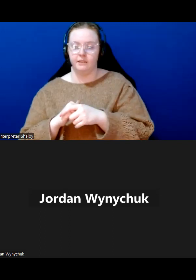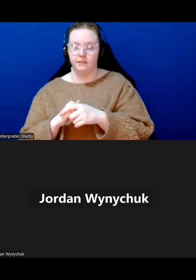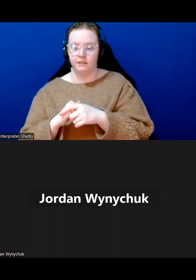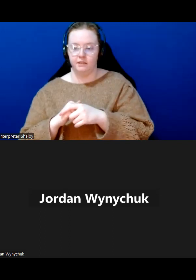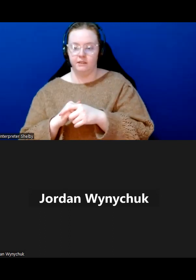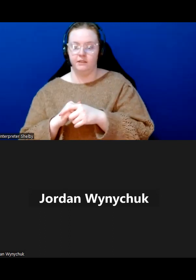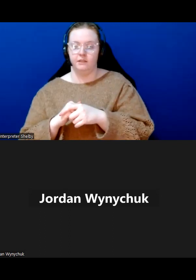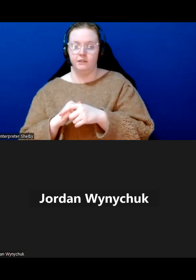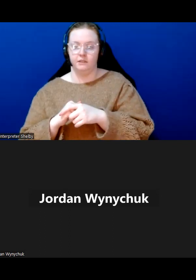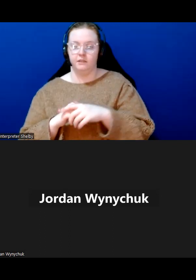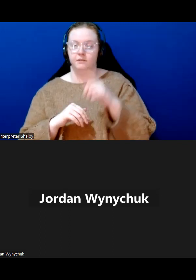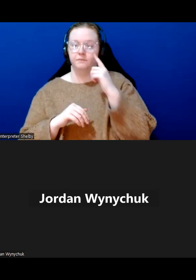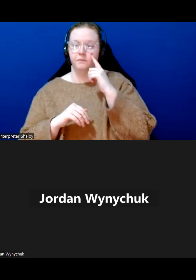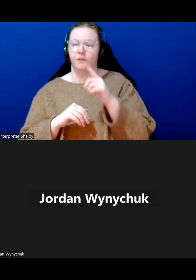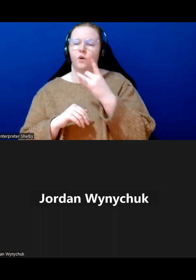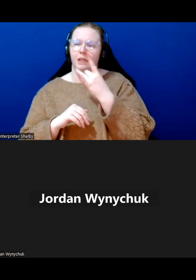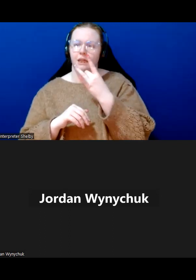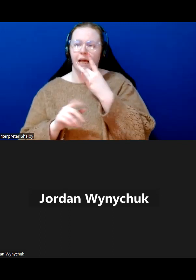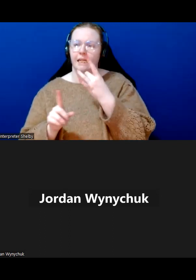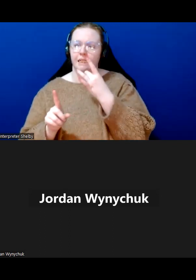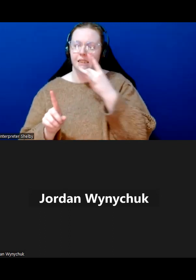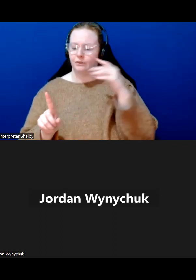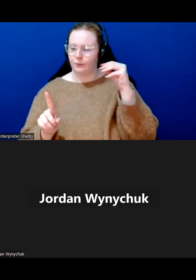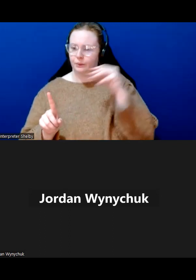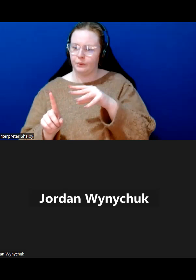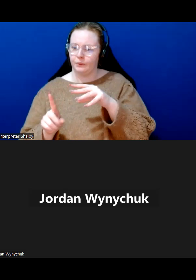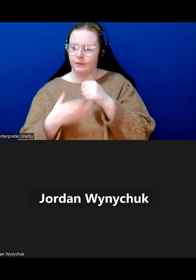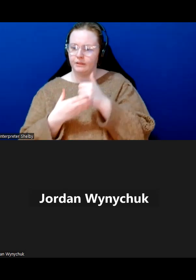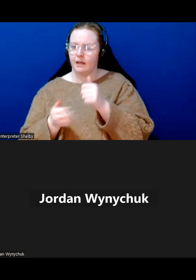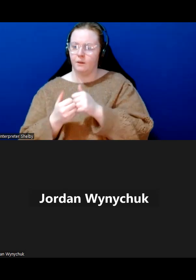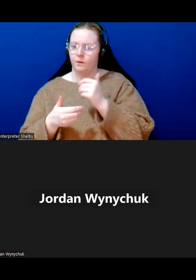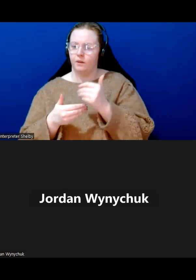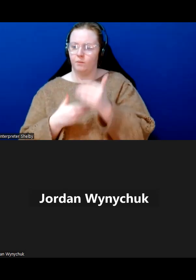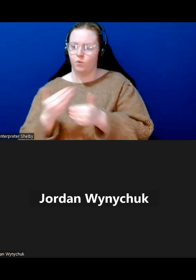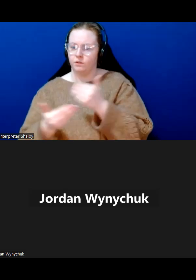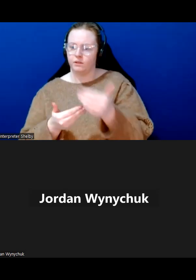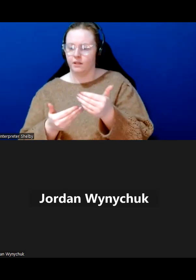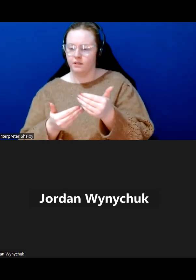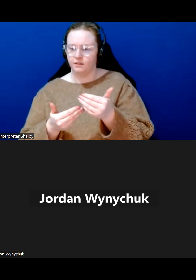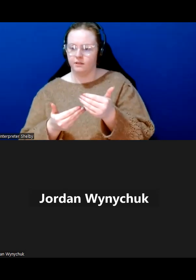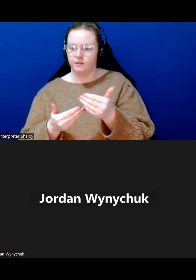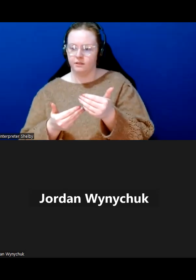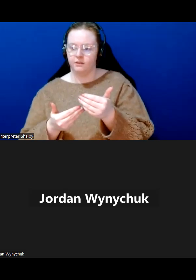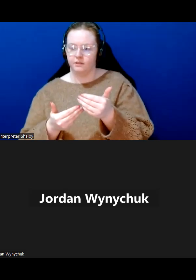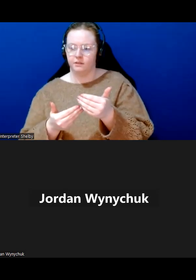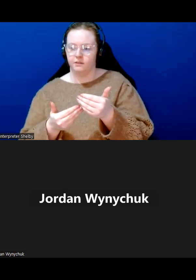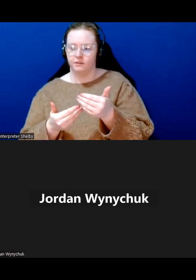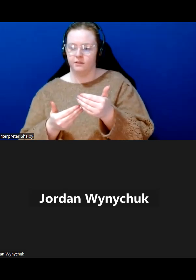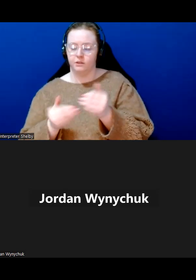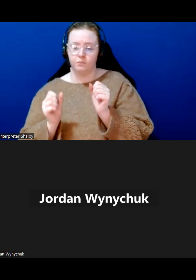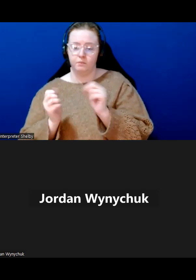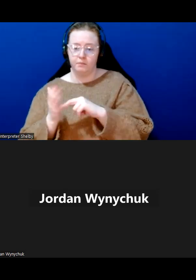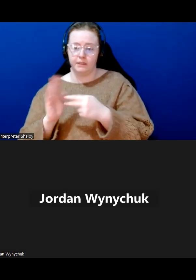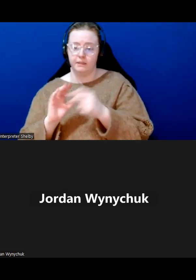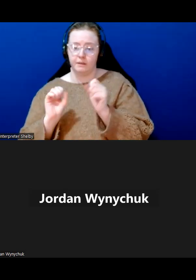For light exposure to help with photosynthesis, possibly to combine solar, is it possible to